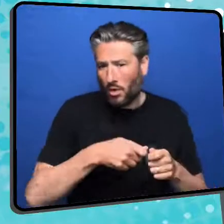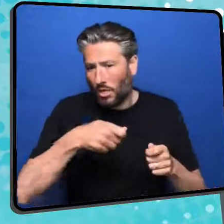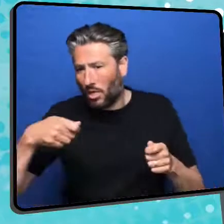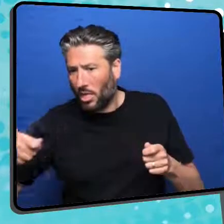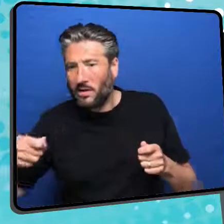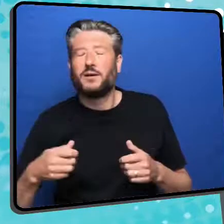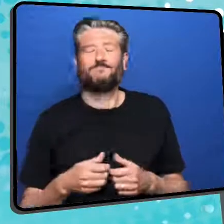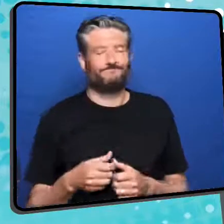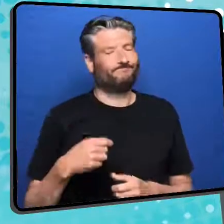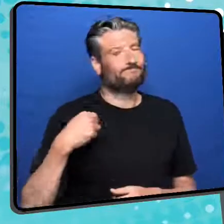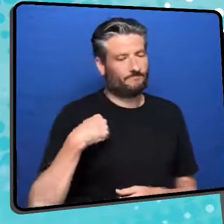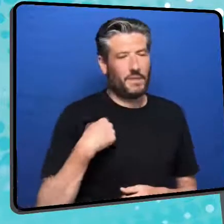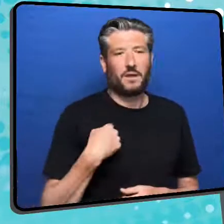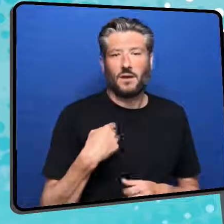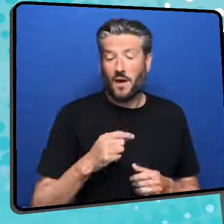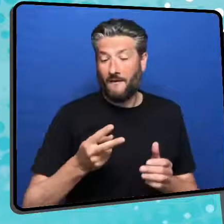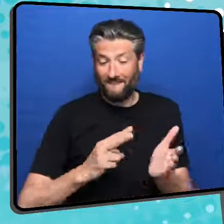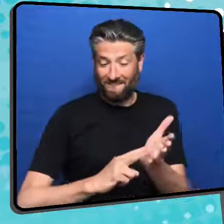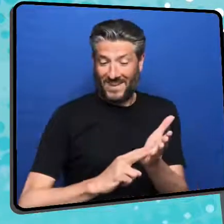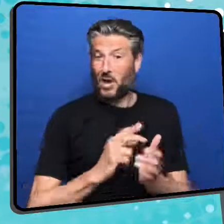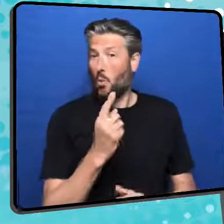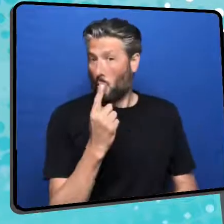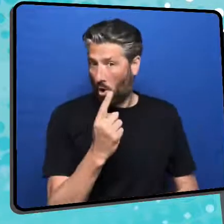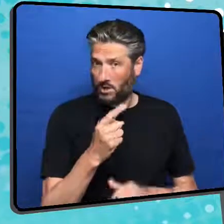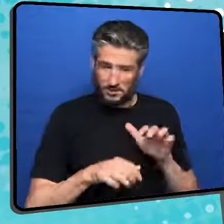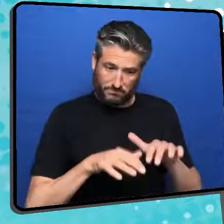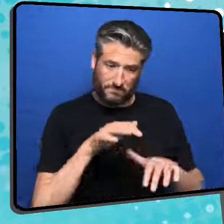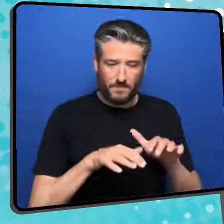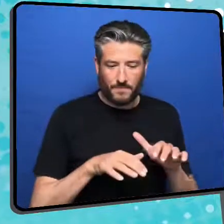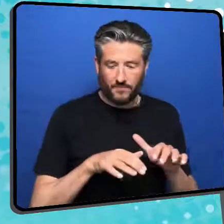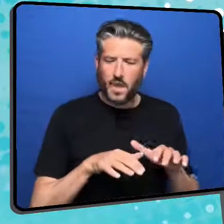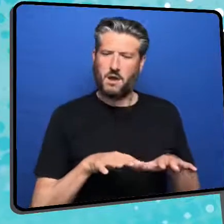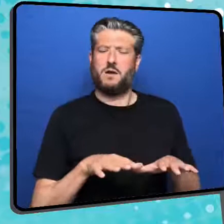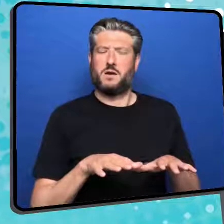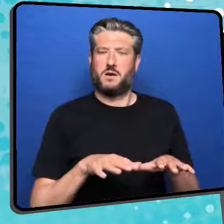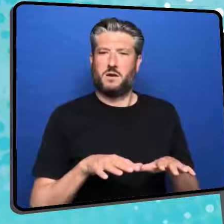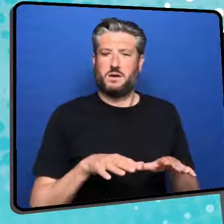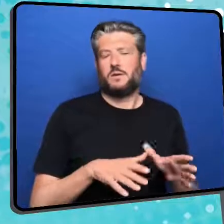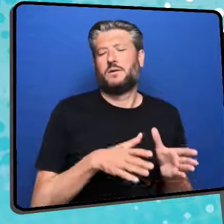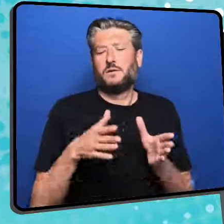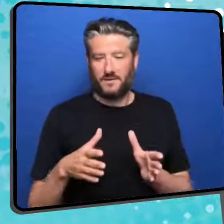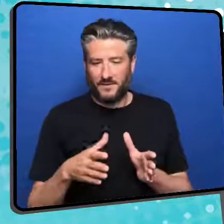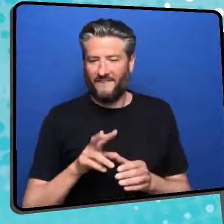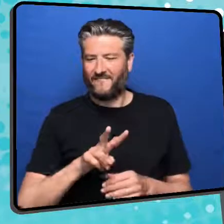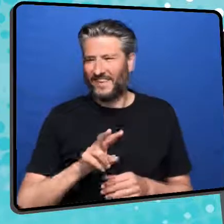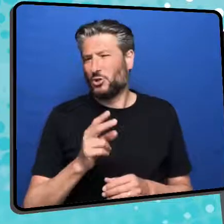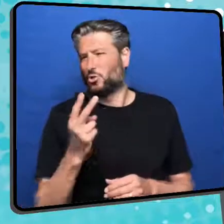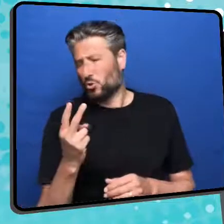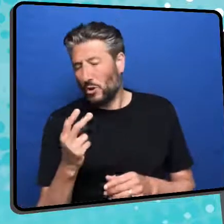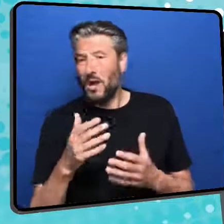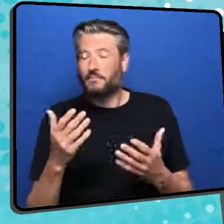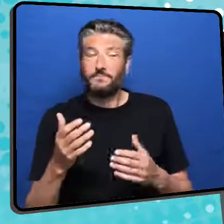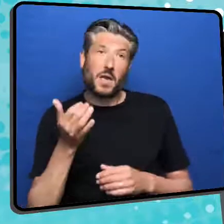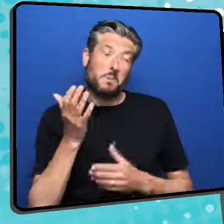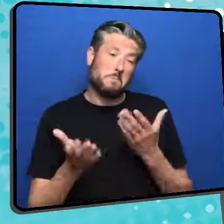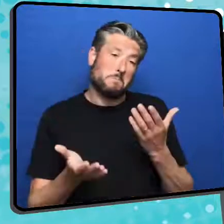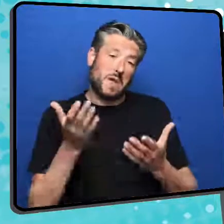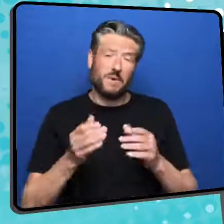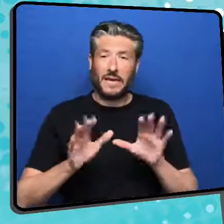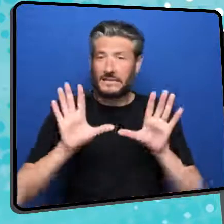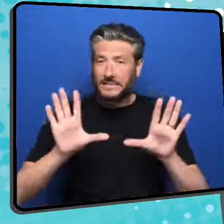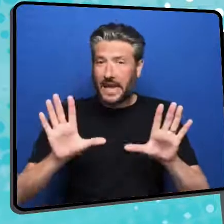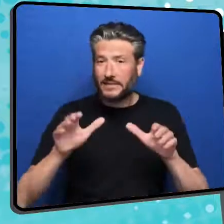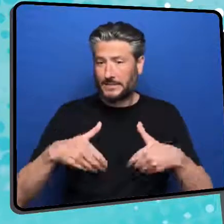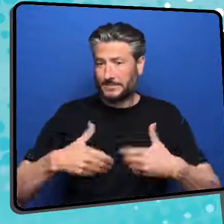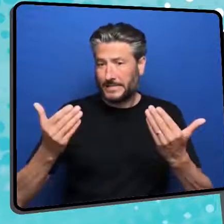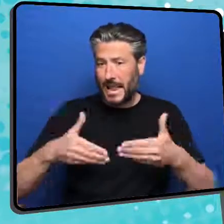our clients, we mostly start with like a small project of, let's say, 10, 15 days. That's really when we are at early